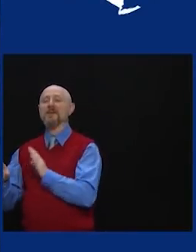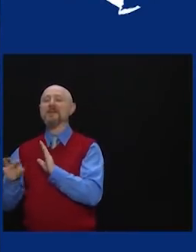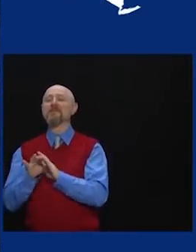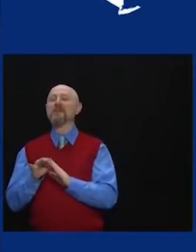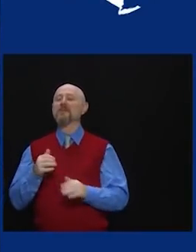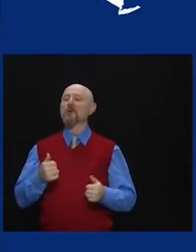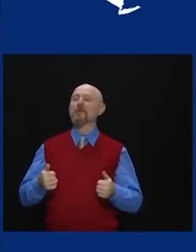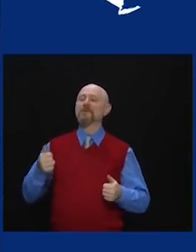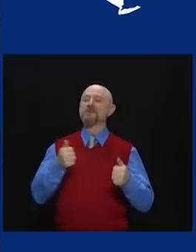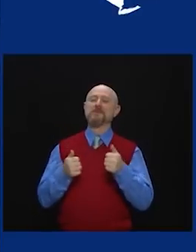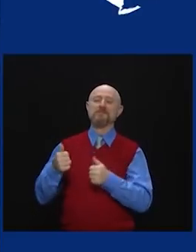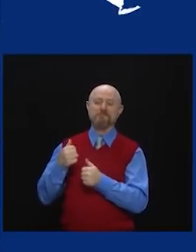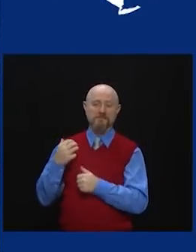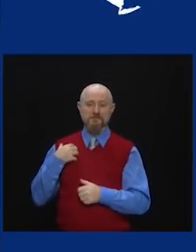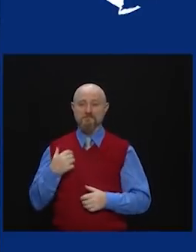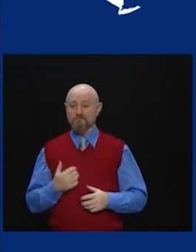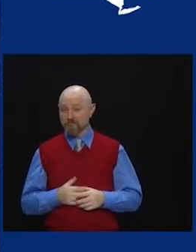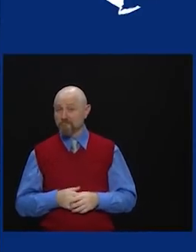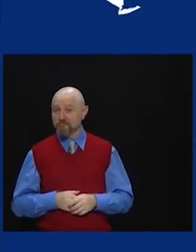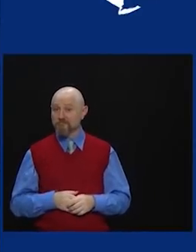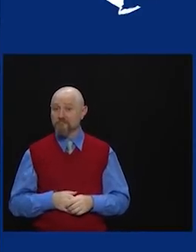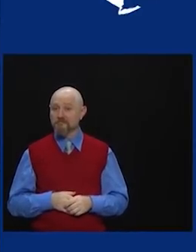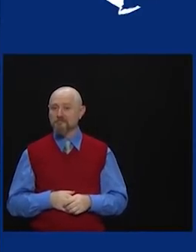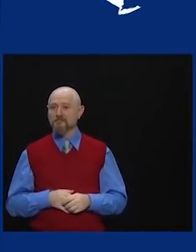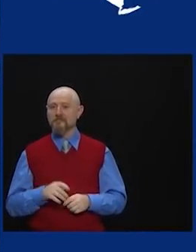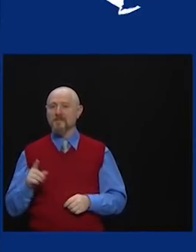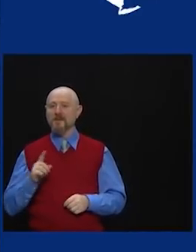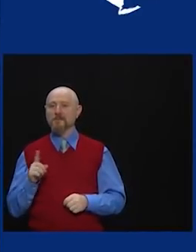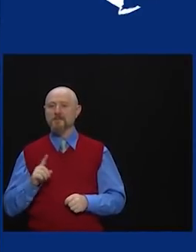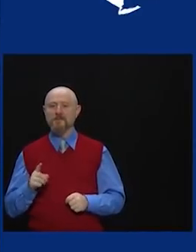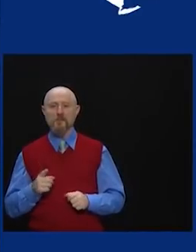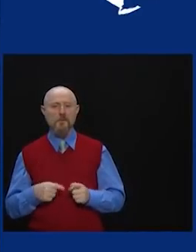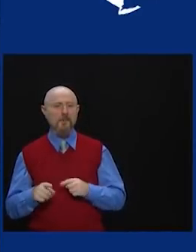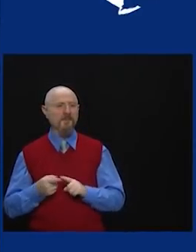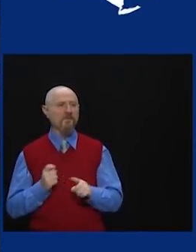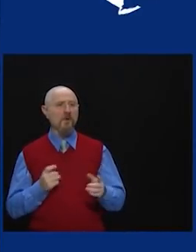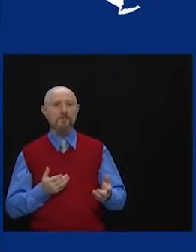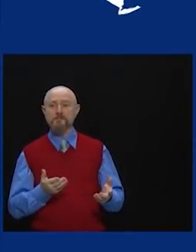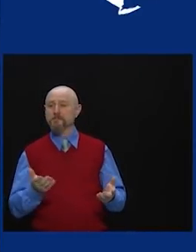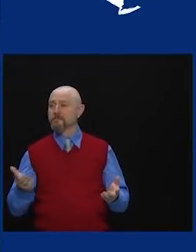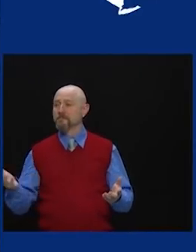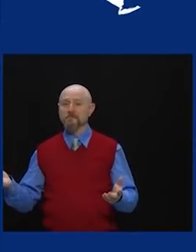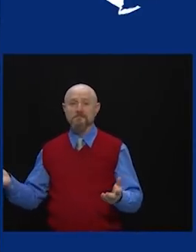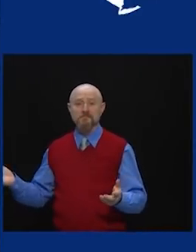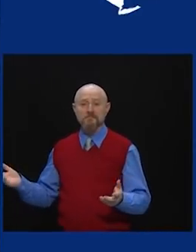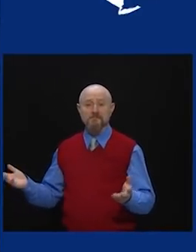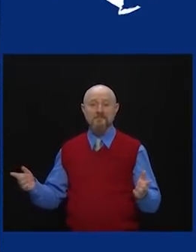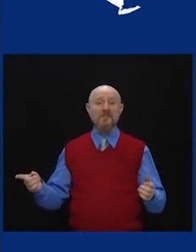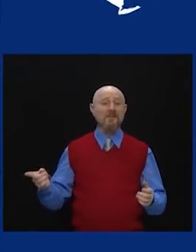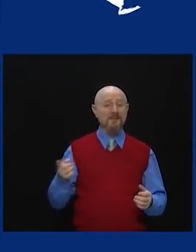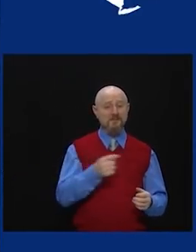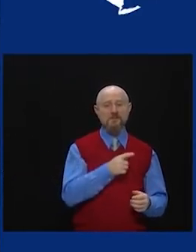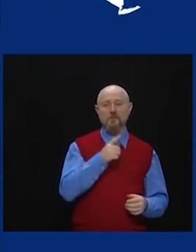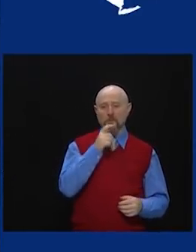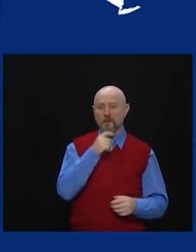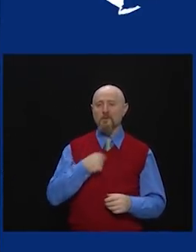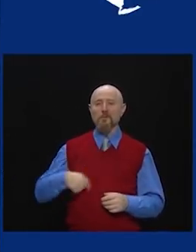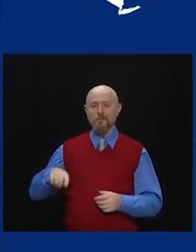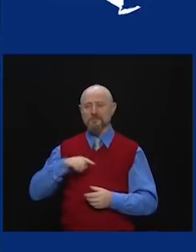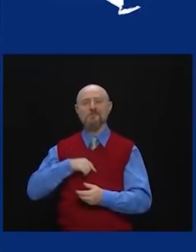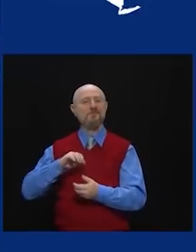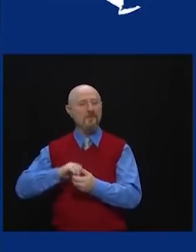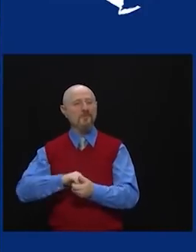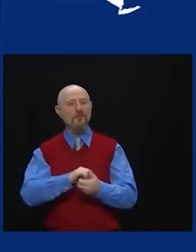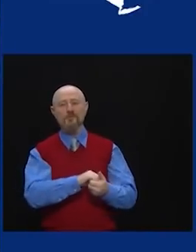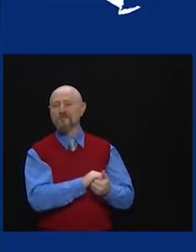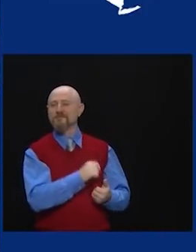what was that? Where did that come from? Small sampling of the individuals who we are partnering with, having served at every level